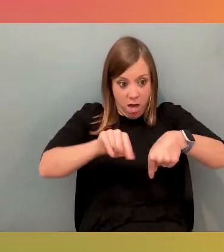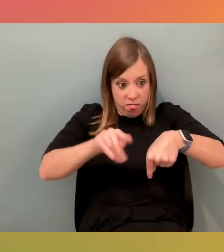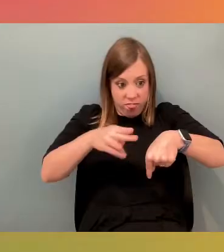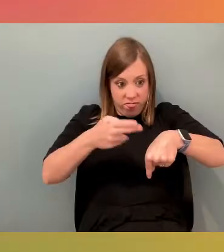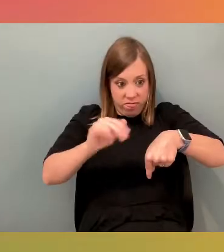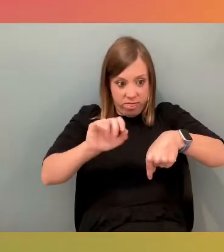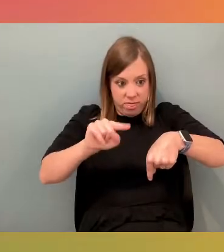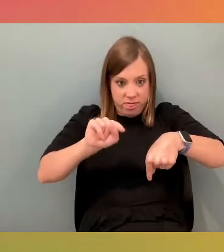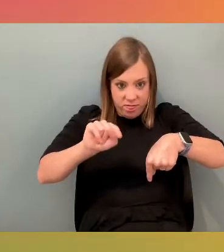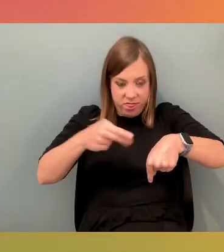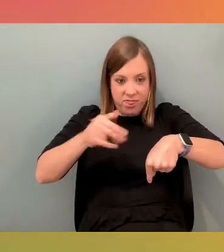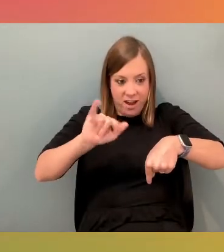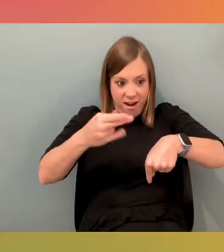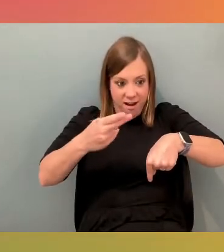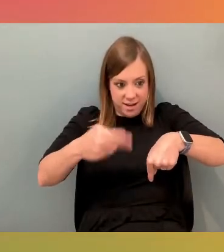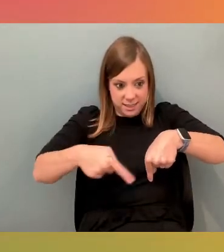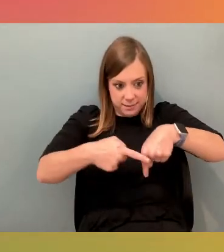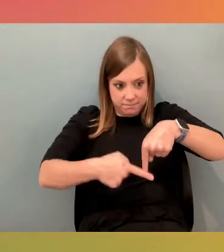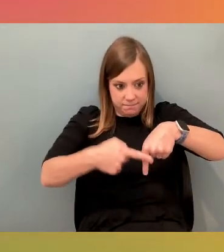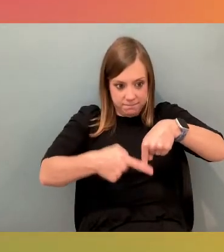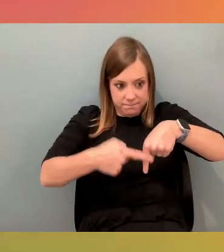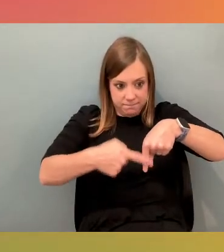Taking one more breath right here.